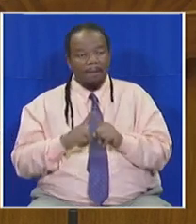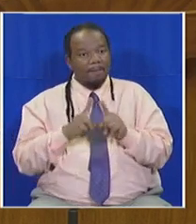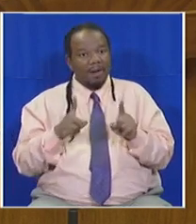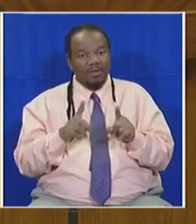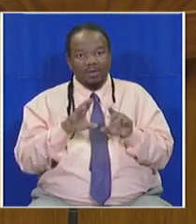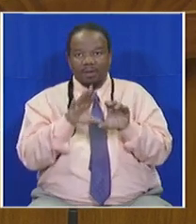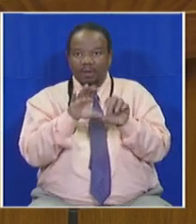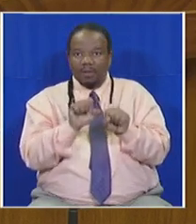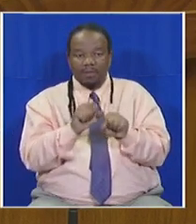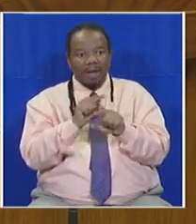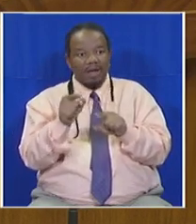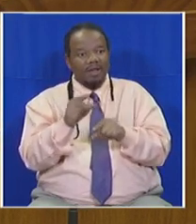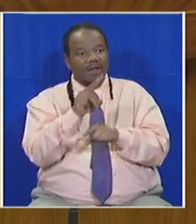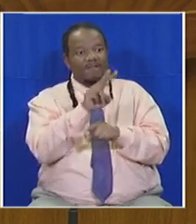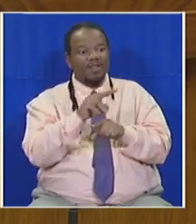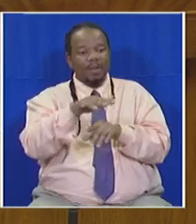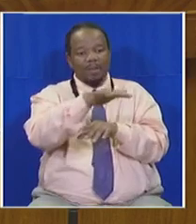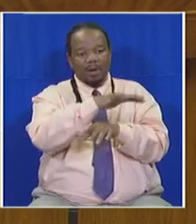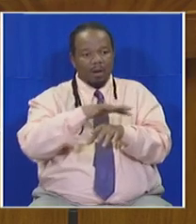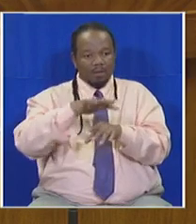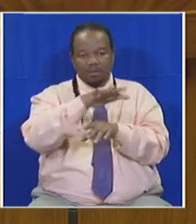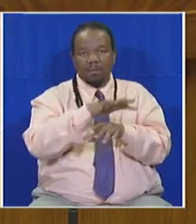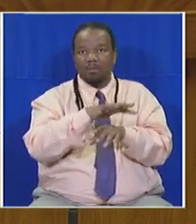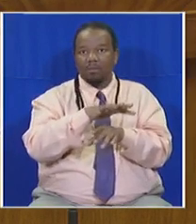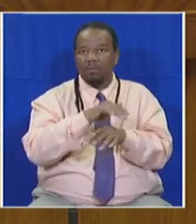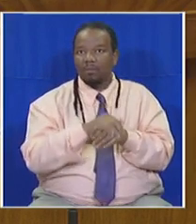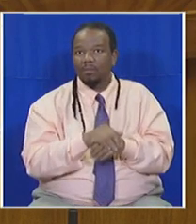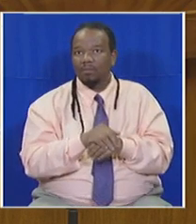important parts of the Vietnamese state apparatus.